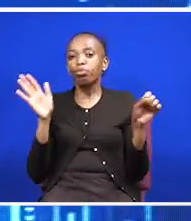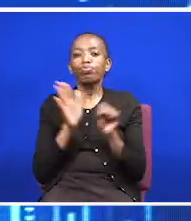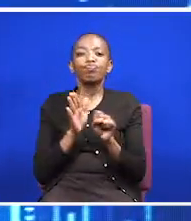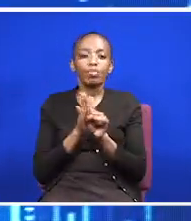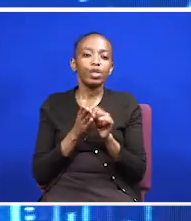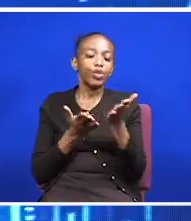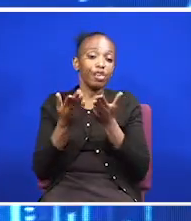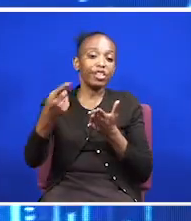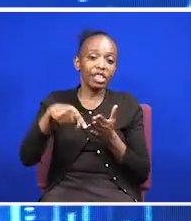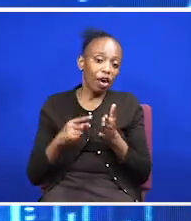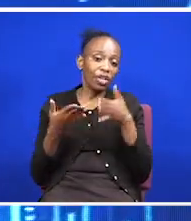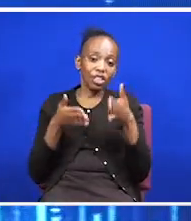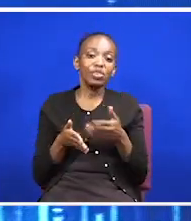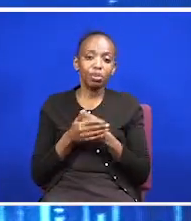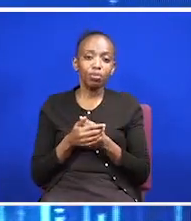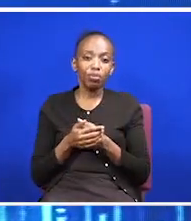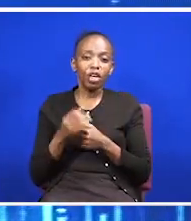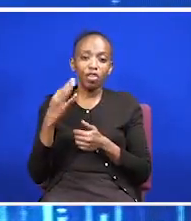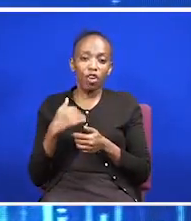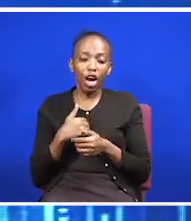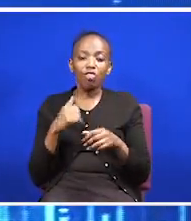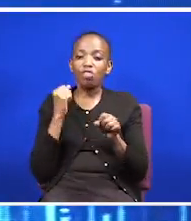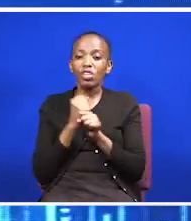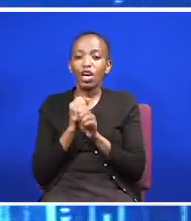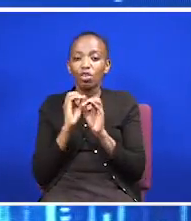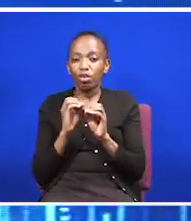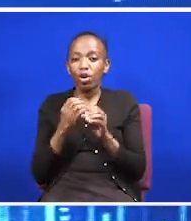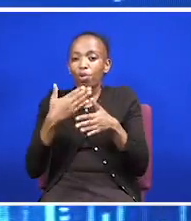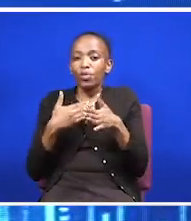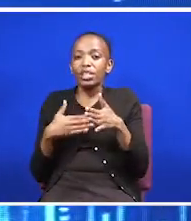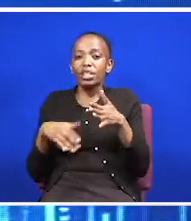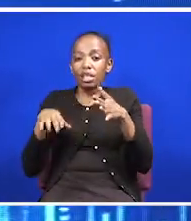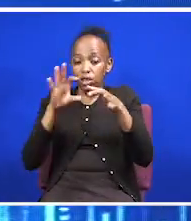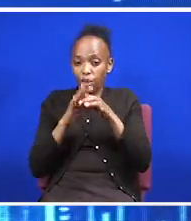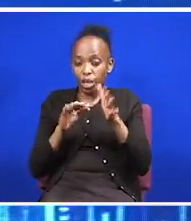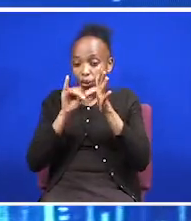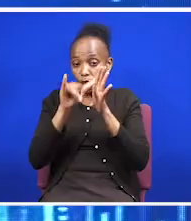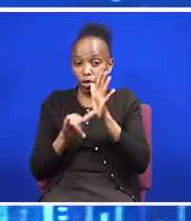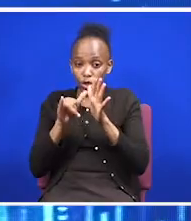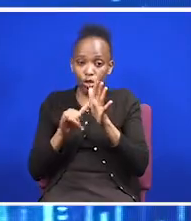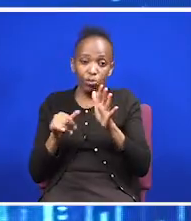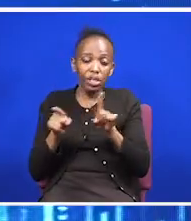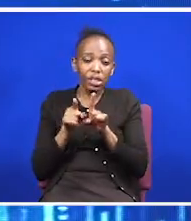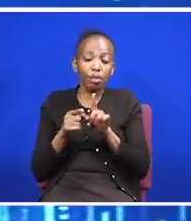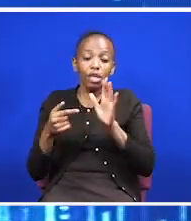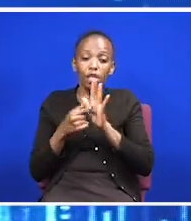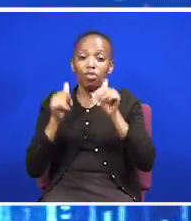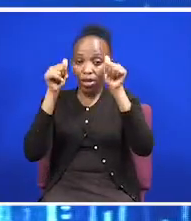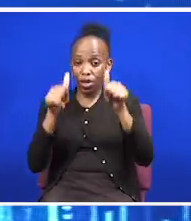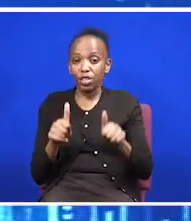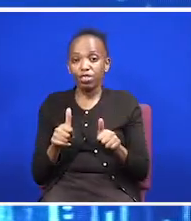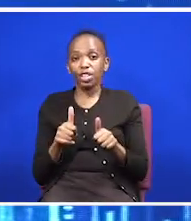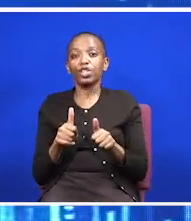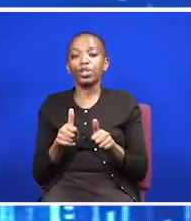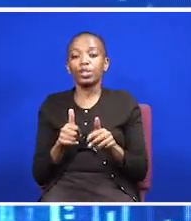to our service today. If you haven't done so before, please subscribe to our YouTube channel and click on the